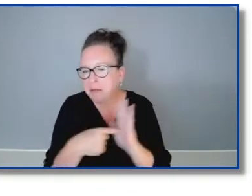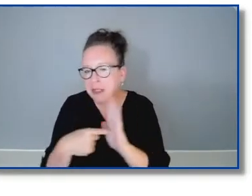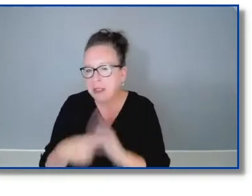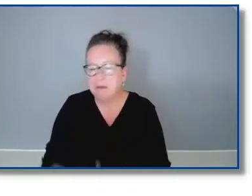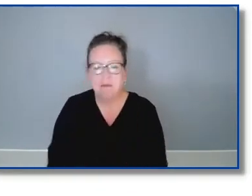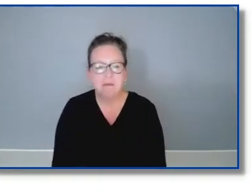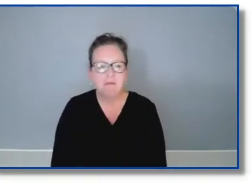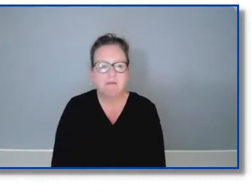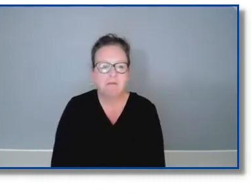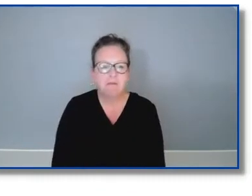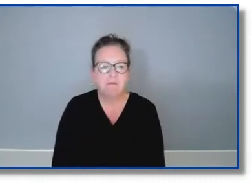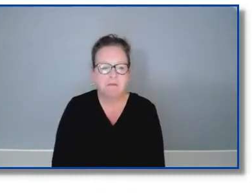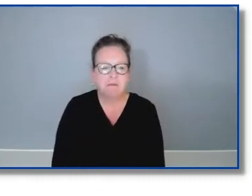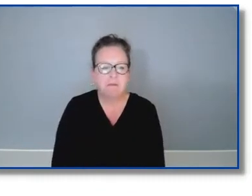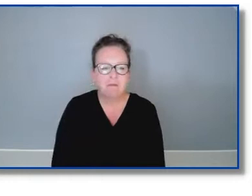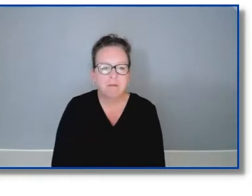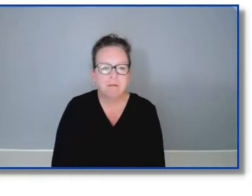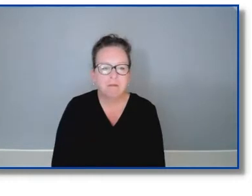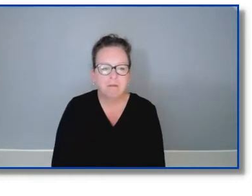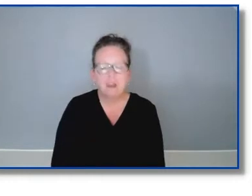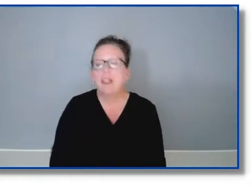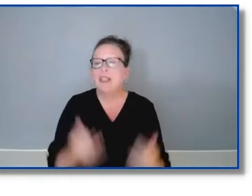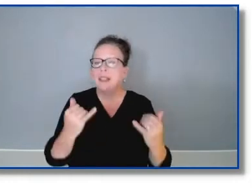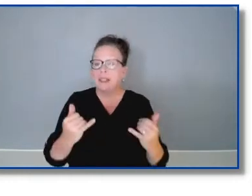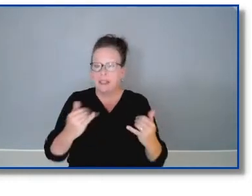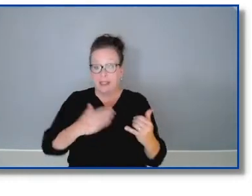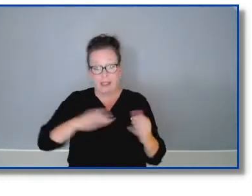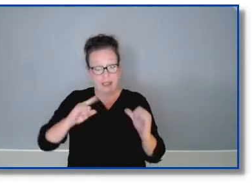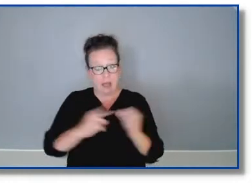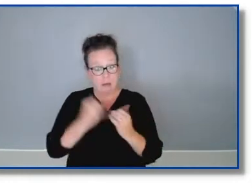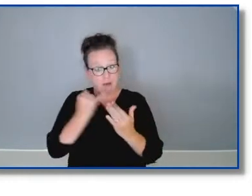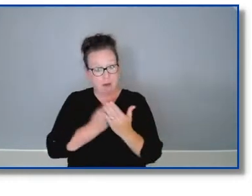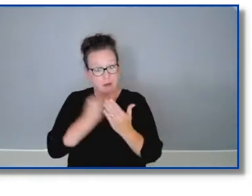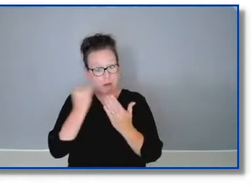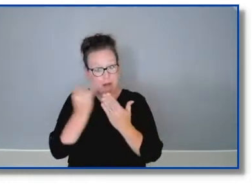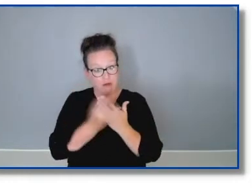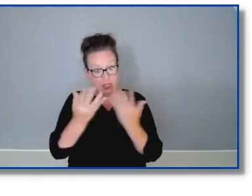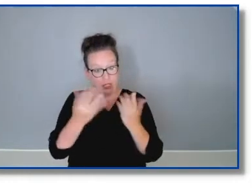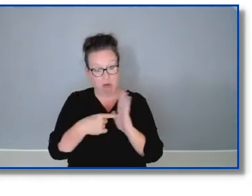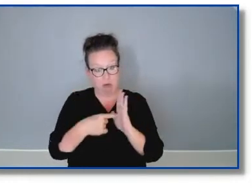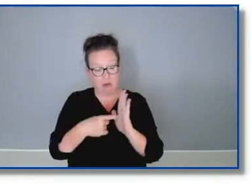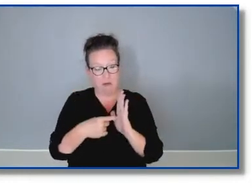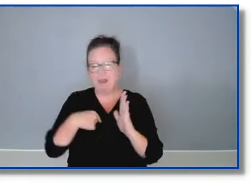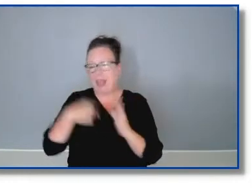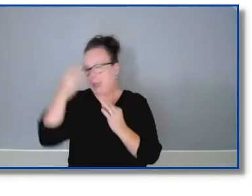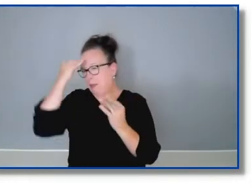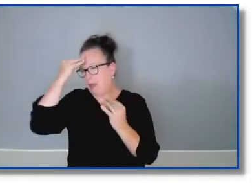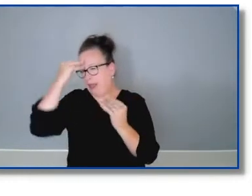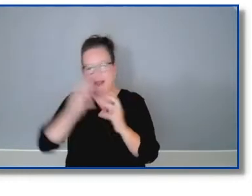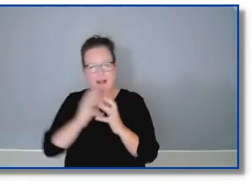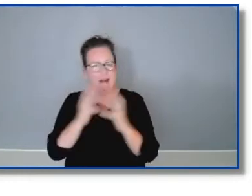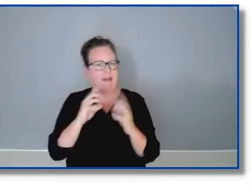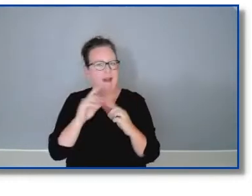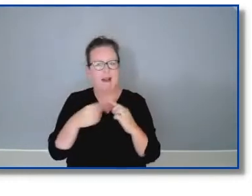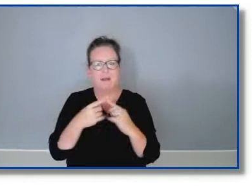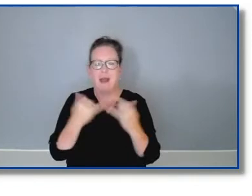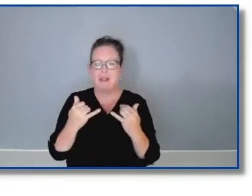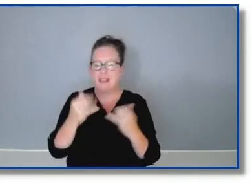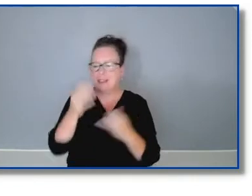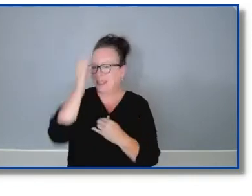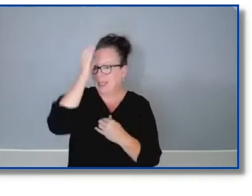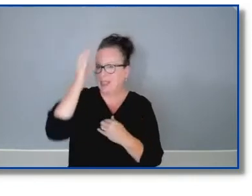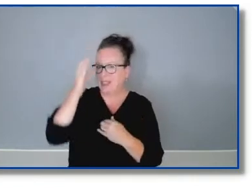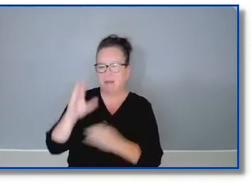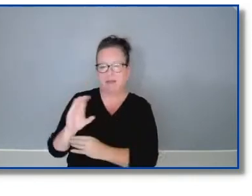This brings me to the first project I want to present. I've been thinking a lot, obviously, about this phenomenon of collective intelligence,